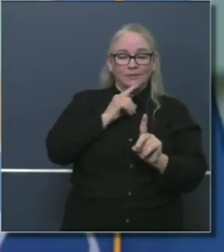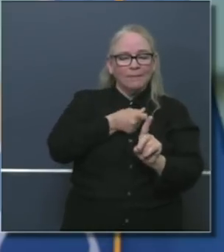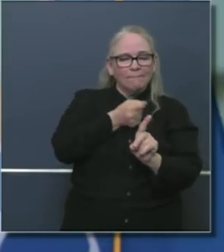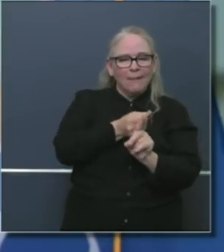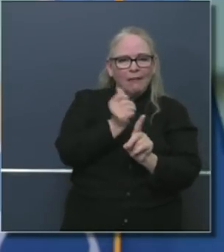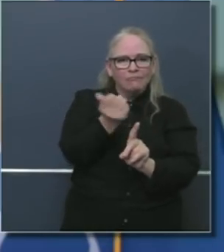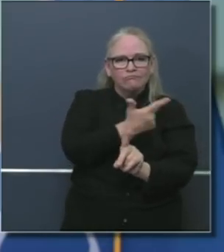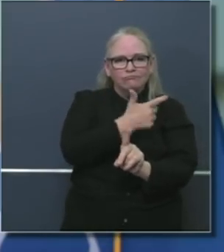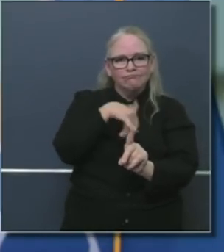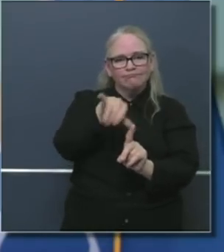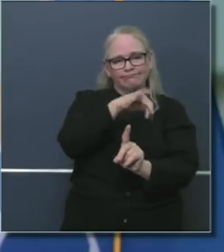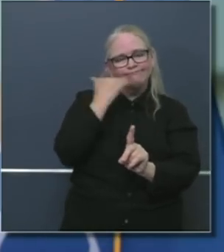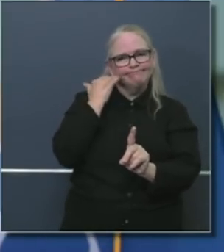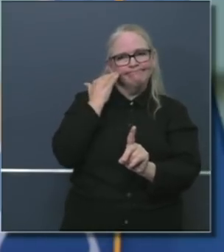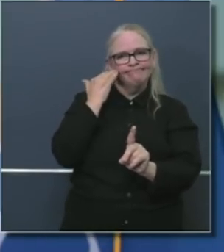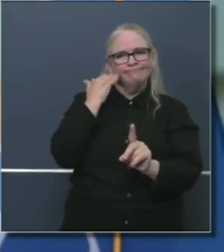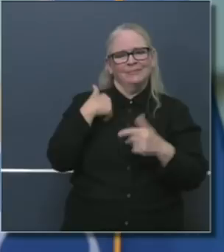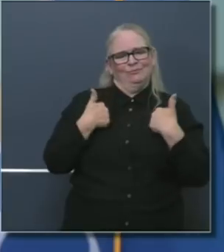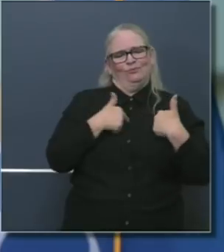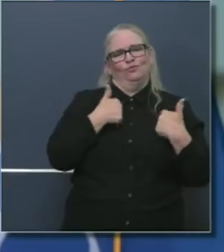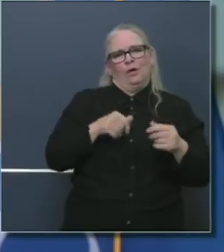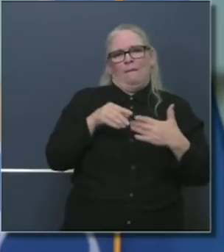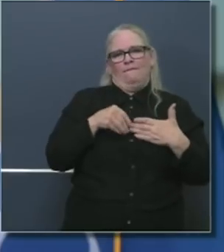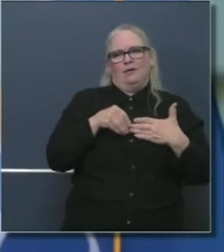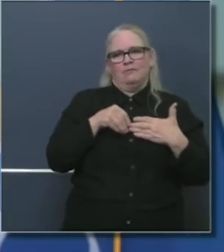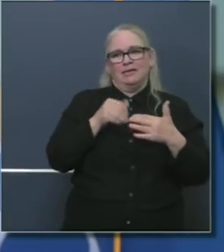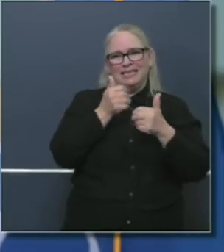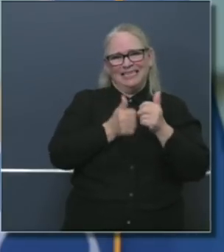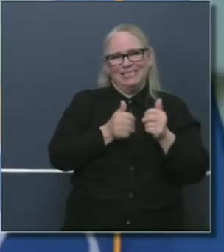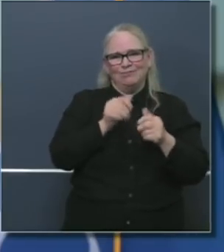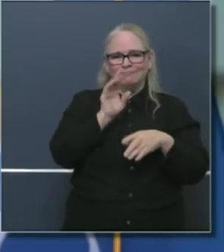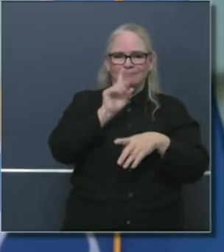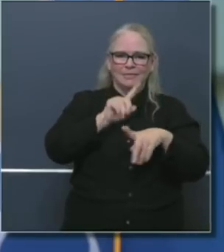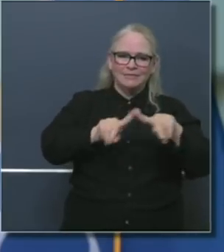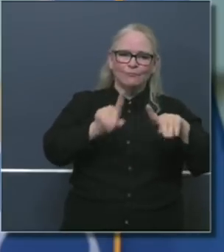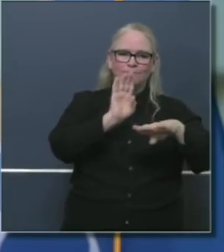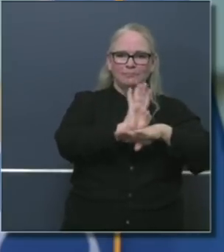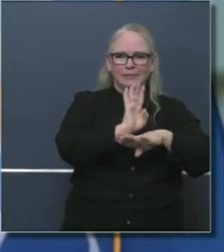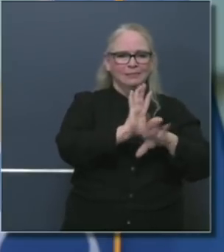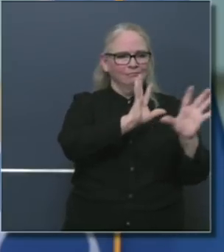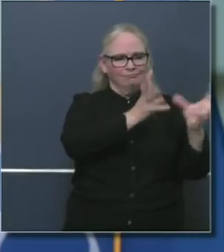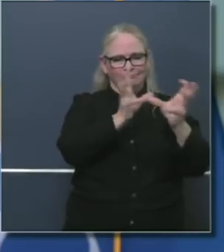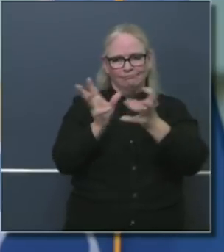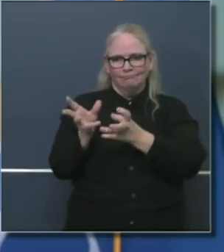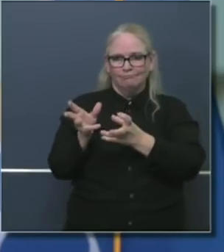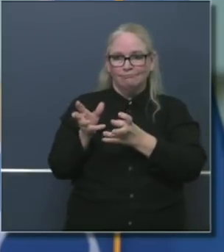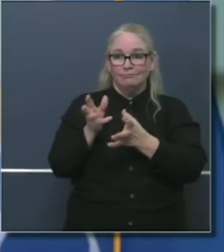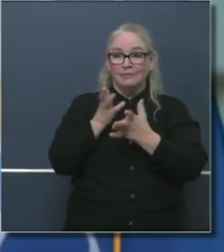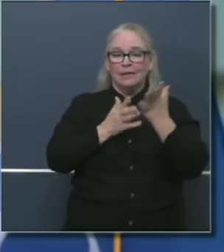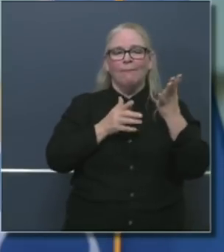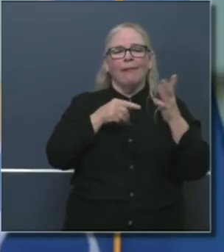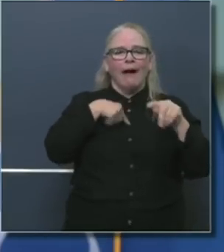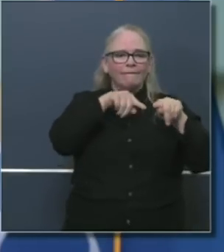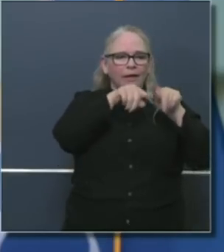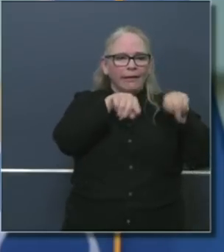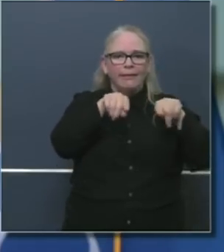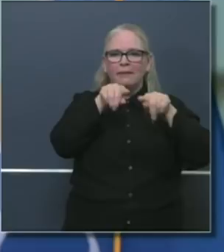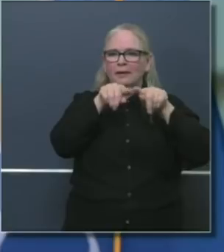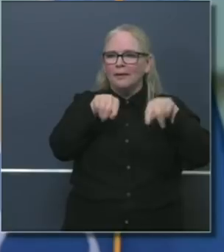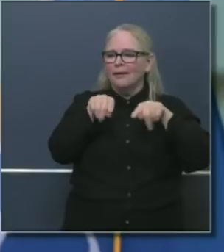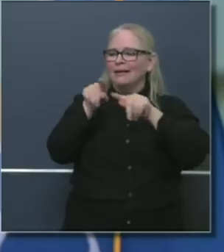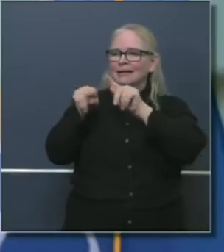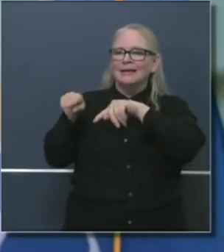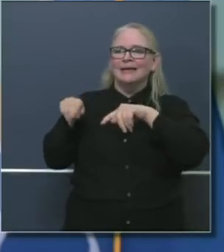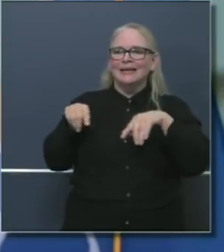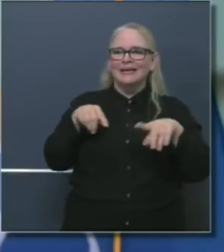enough flexibility in these sectors that allow for some variation even within the guidelines. And so I just want folks to know